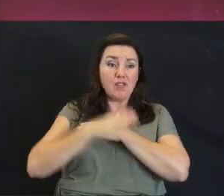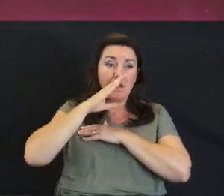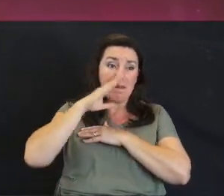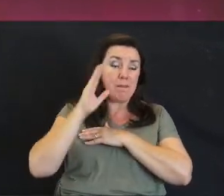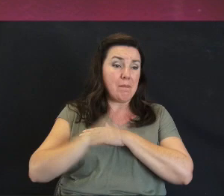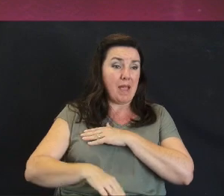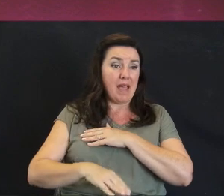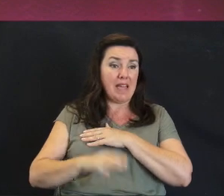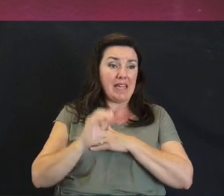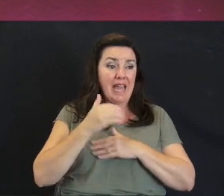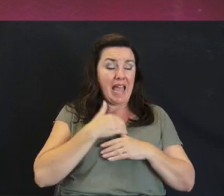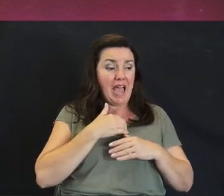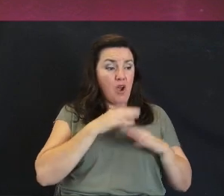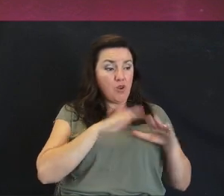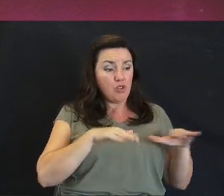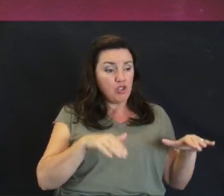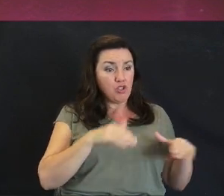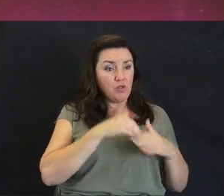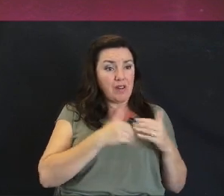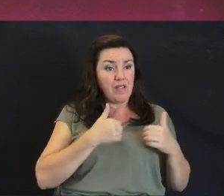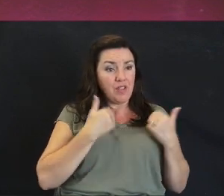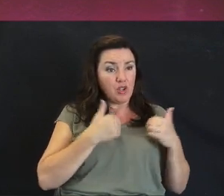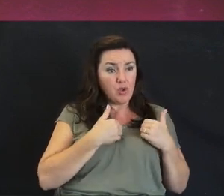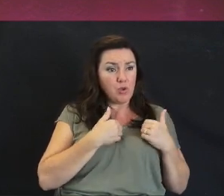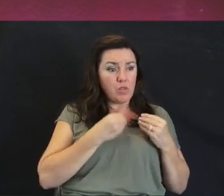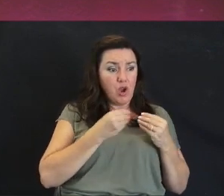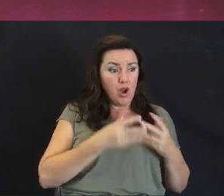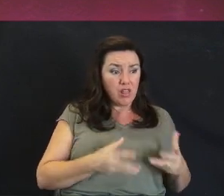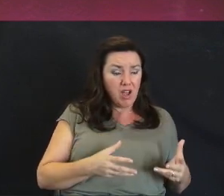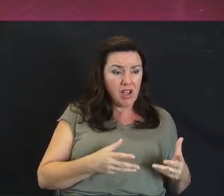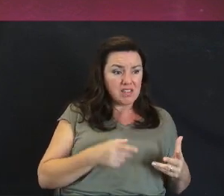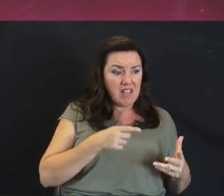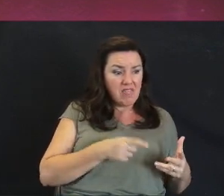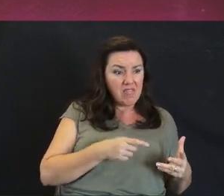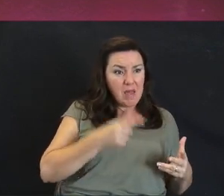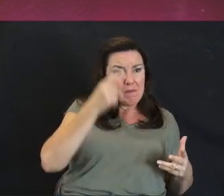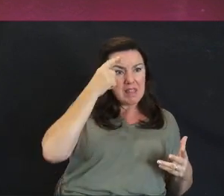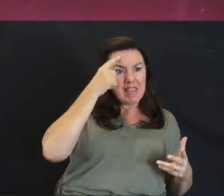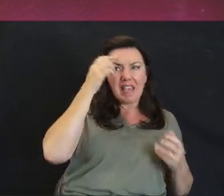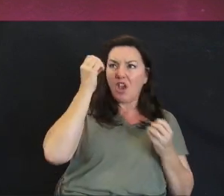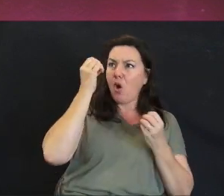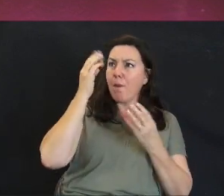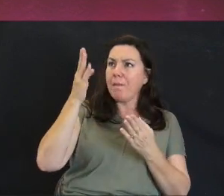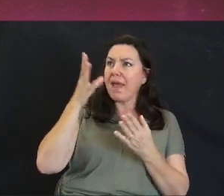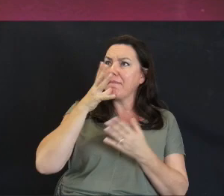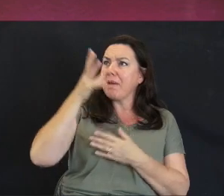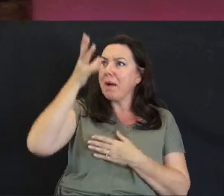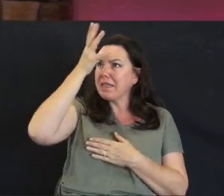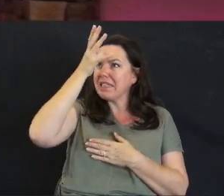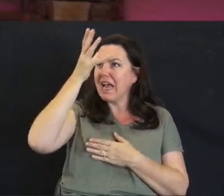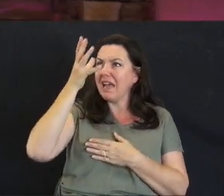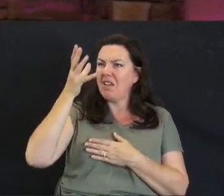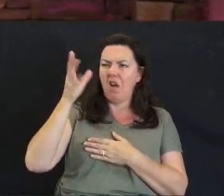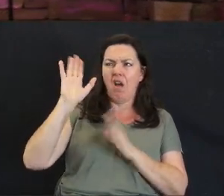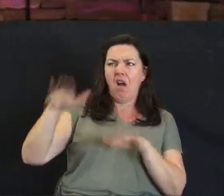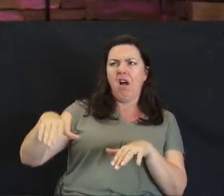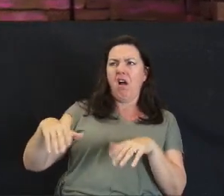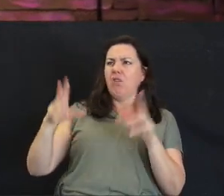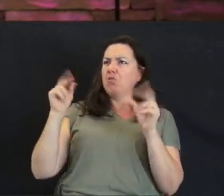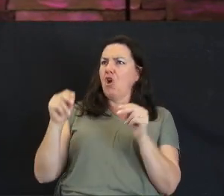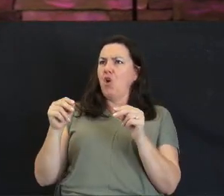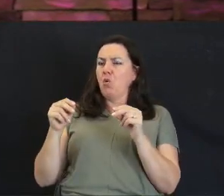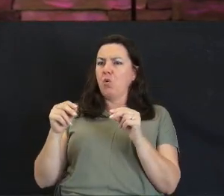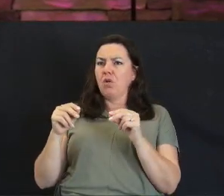children And our youth Are so lost That the idea Of them obeying us Almost seems out of the question How do we even get These kids back